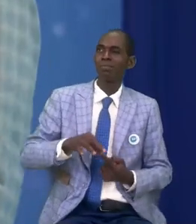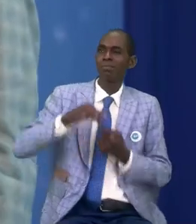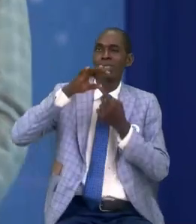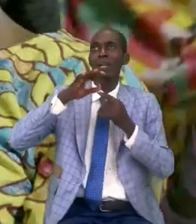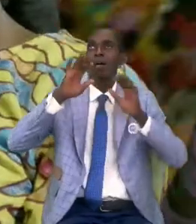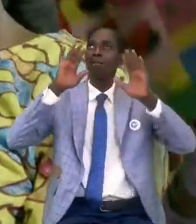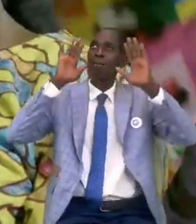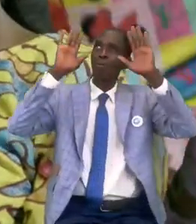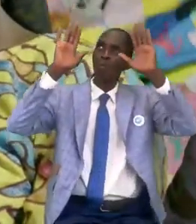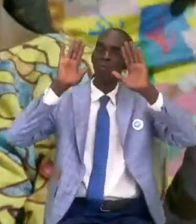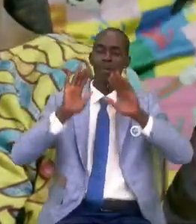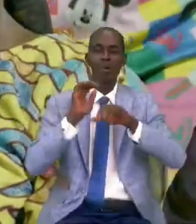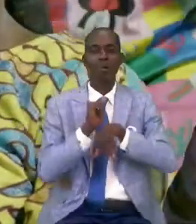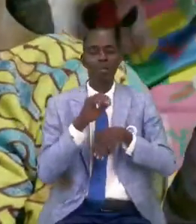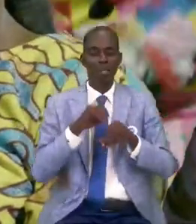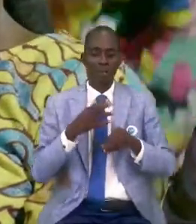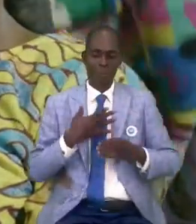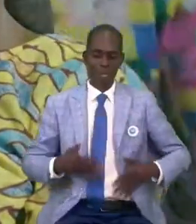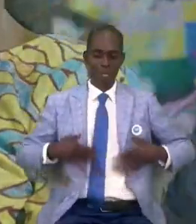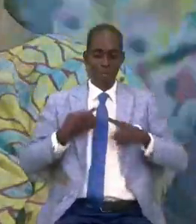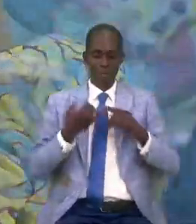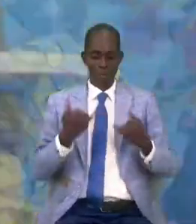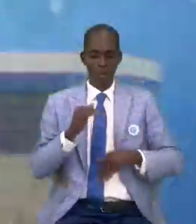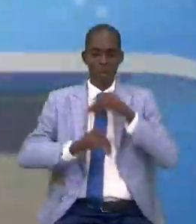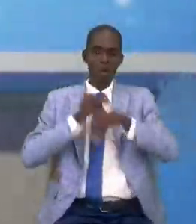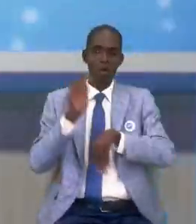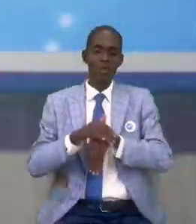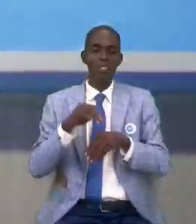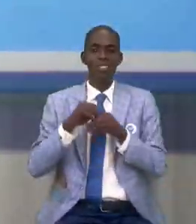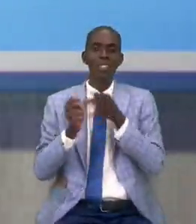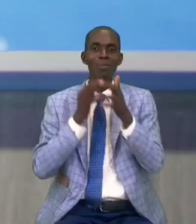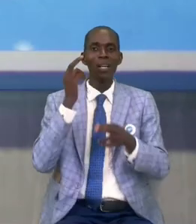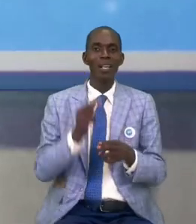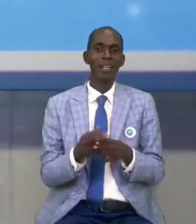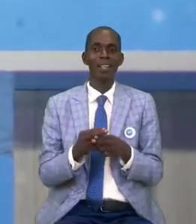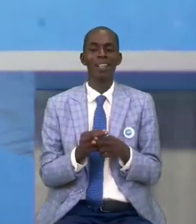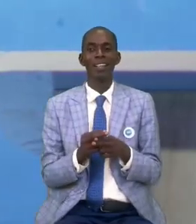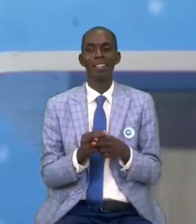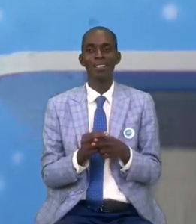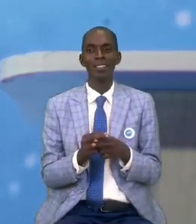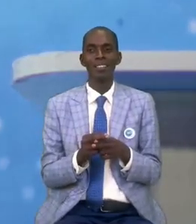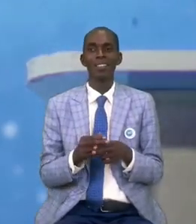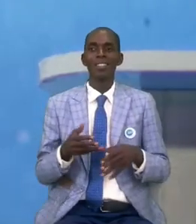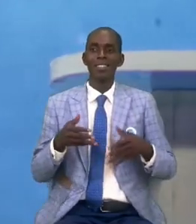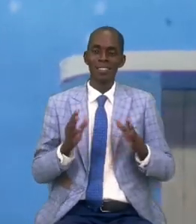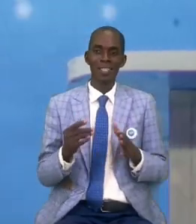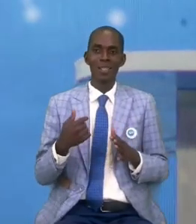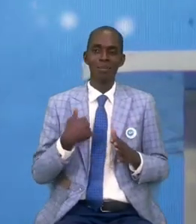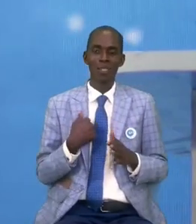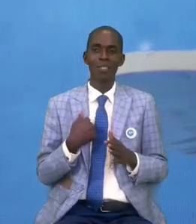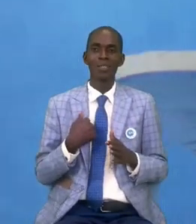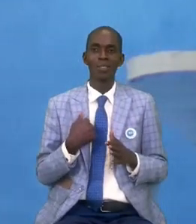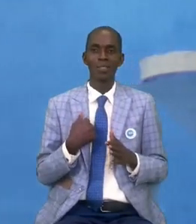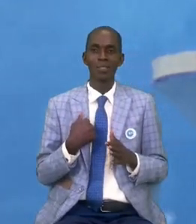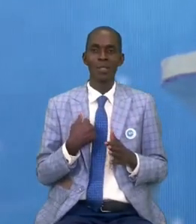Jesus' name. Let me throw in an extra verse, an extra word here.